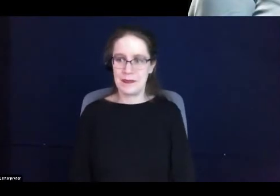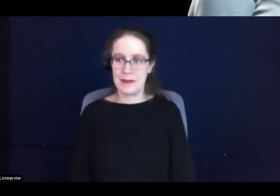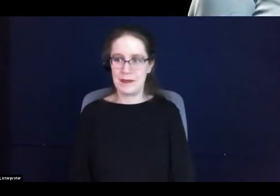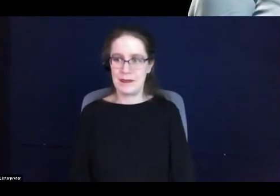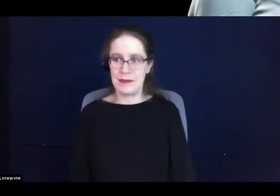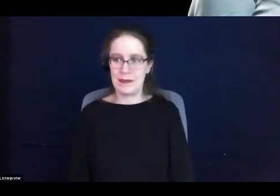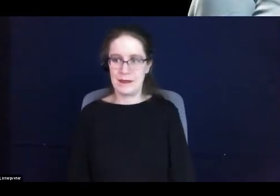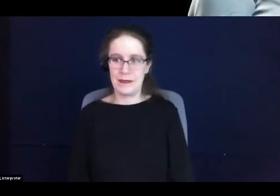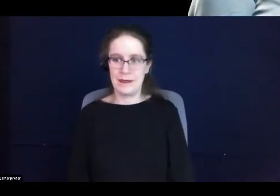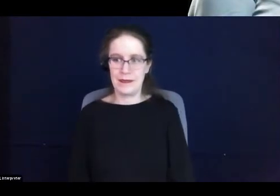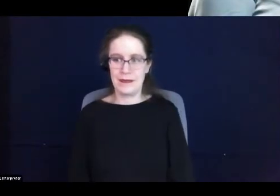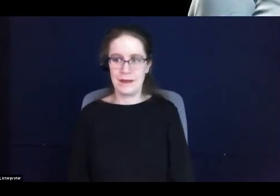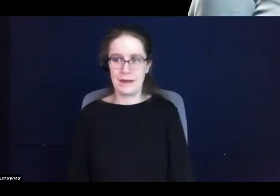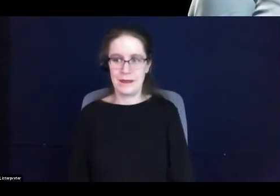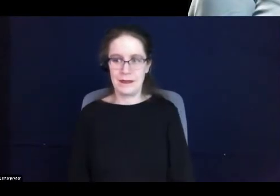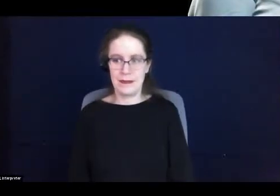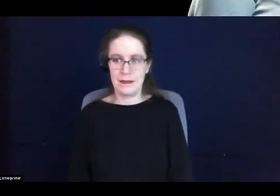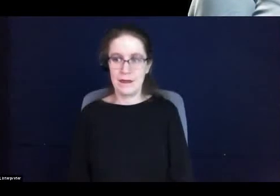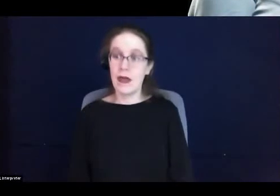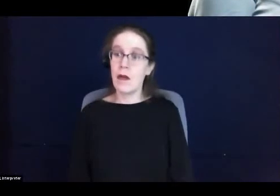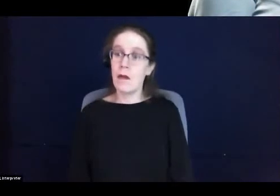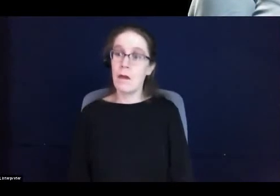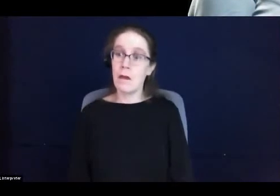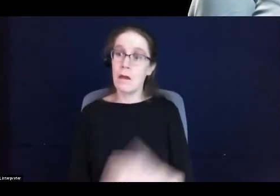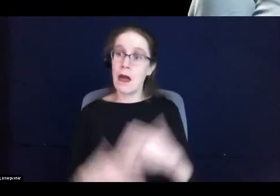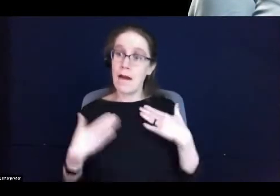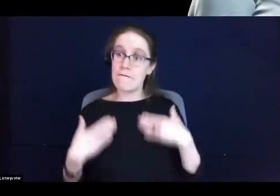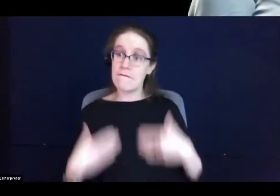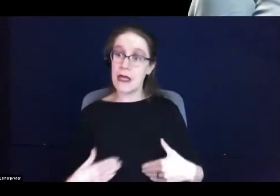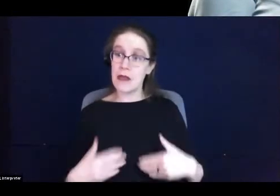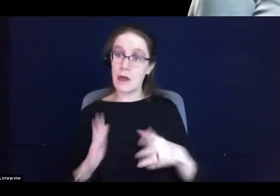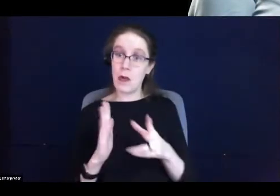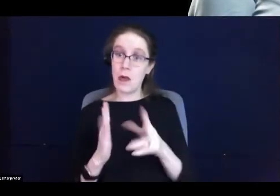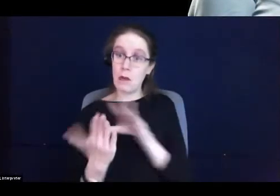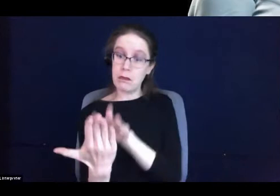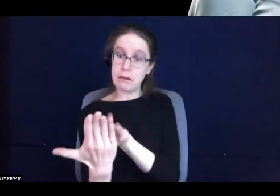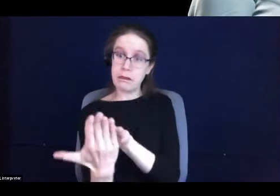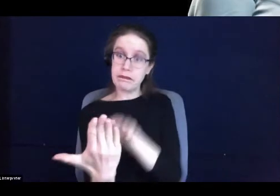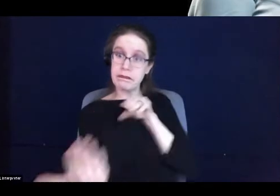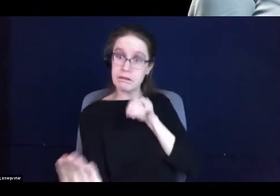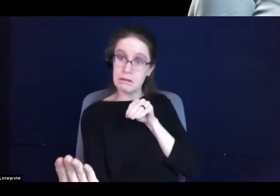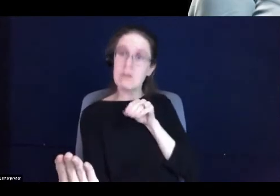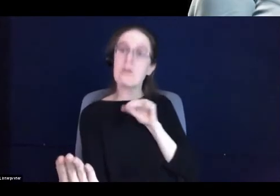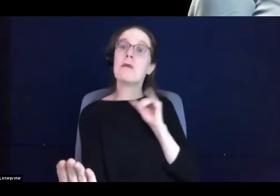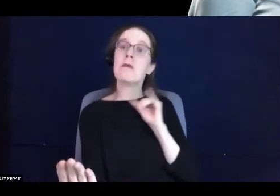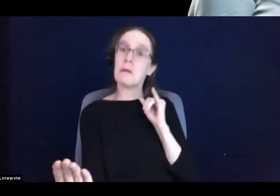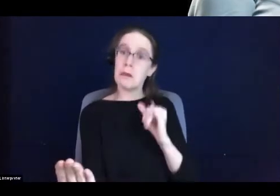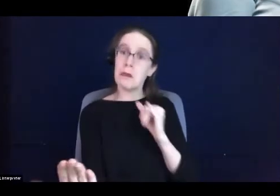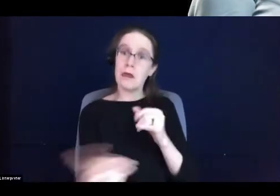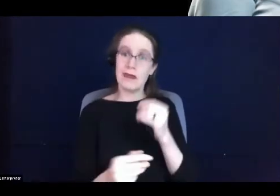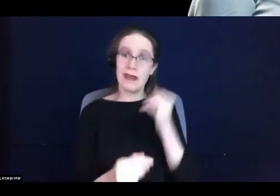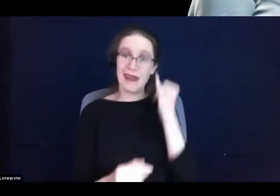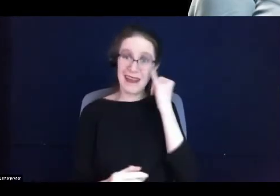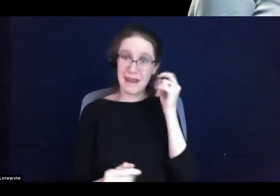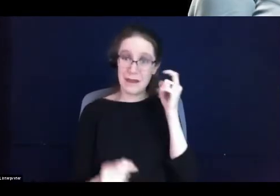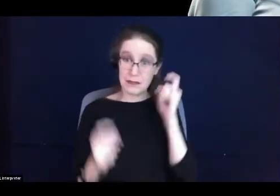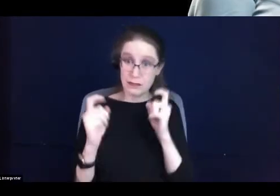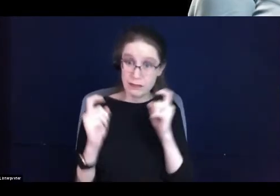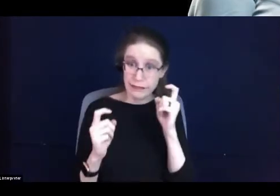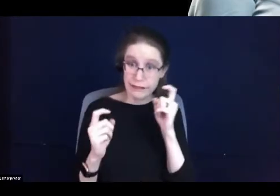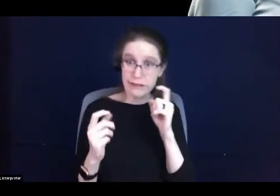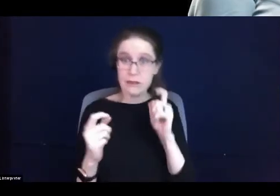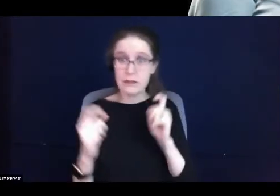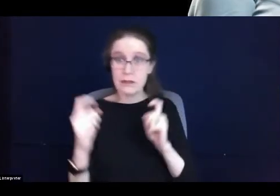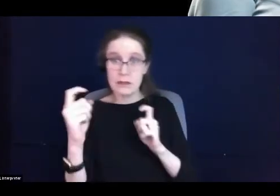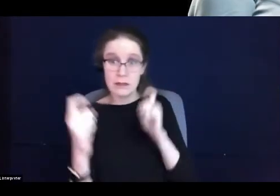Mirroring physically, right? Like if someone is showing a certain face, maybe we try to mirror that, right? Because it